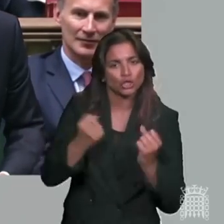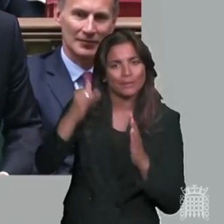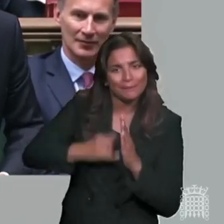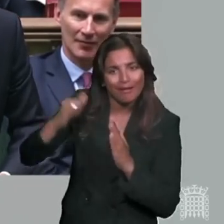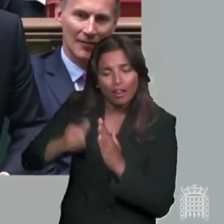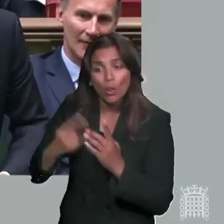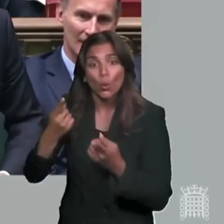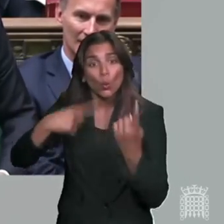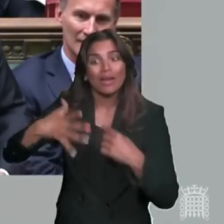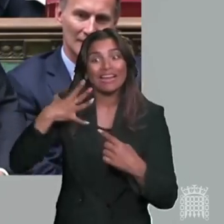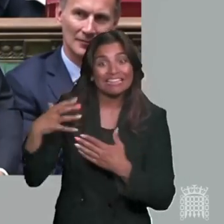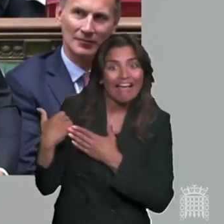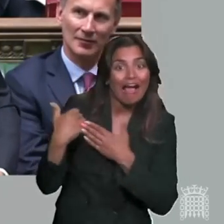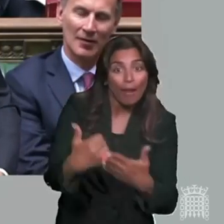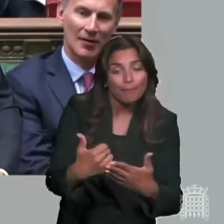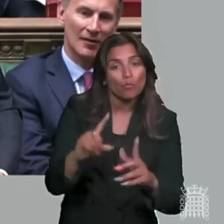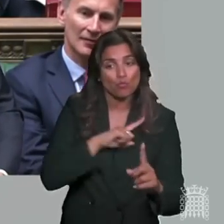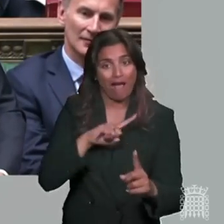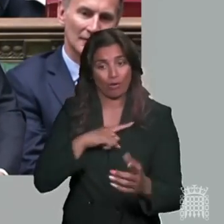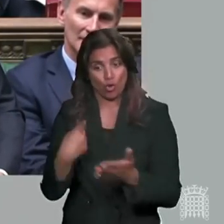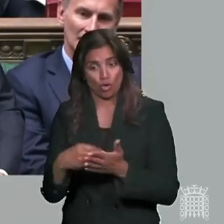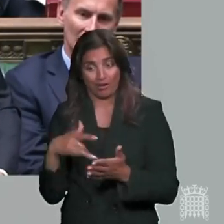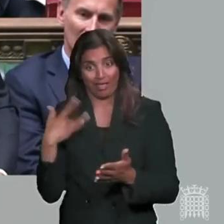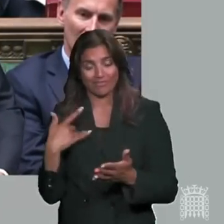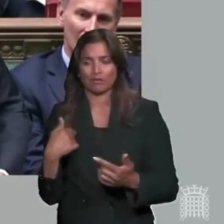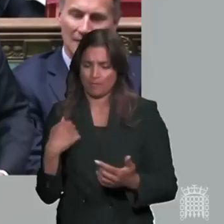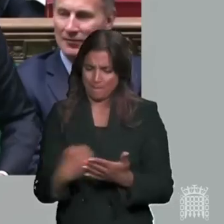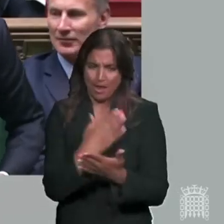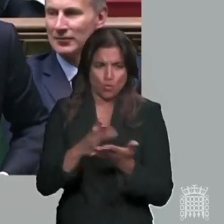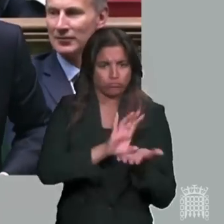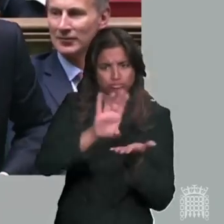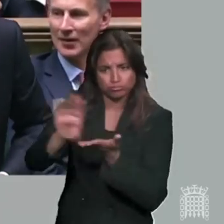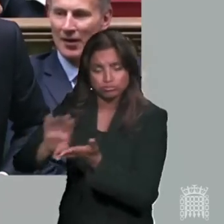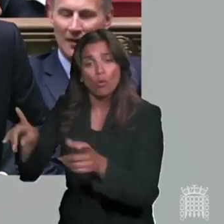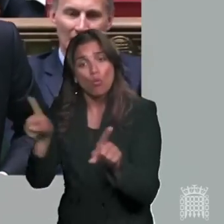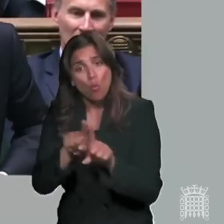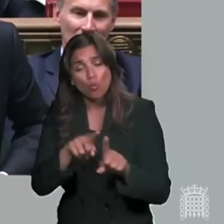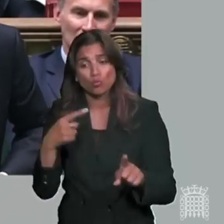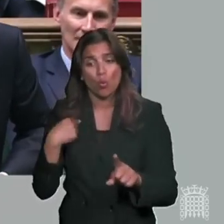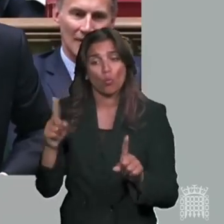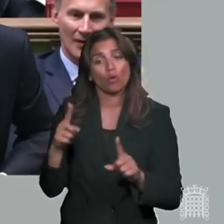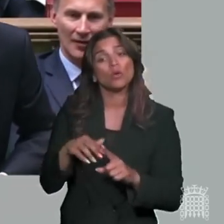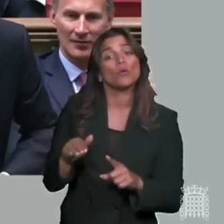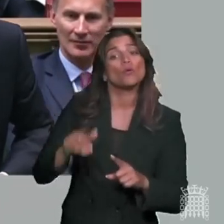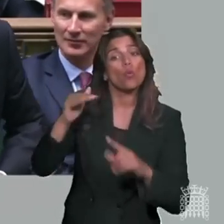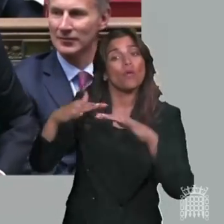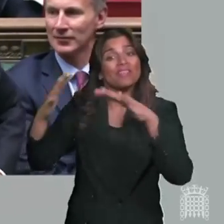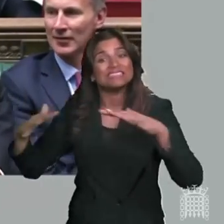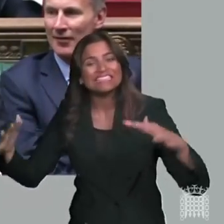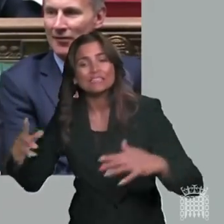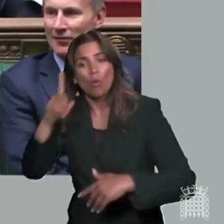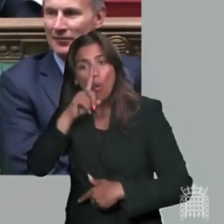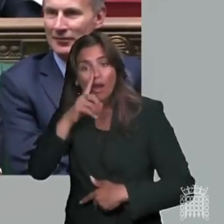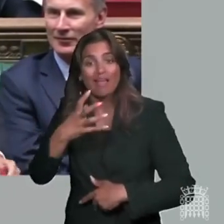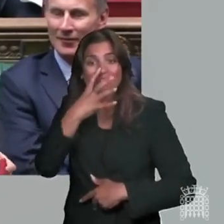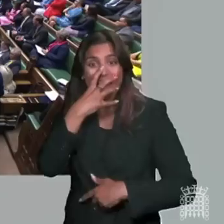and crucially, ensuring that we secure over 200,000 jobs by supporting Scotland's North Sea oil and gas industry, something